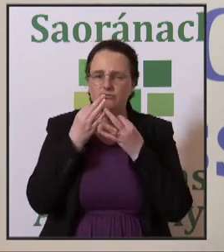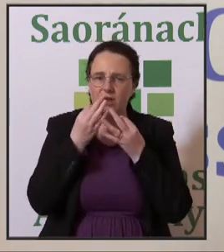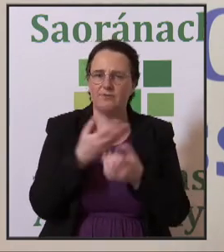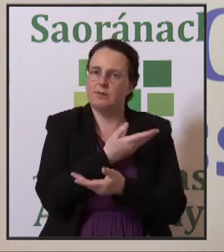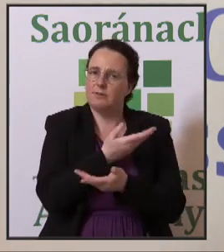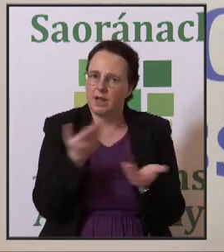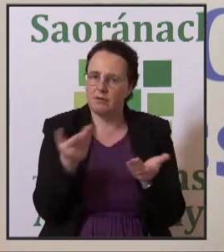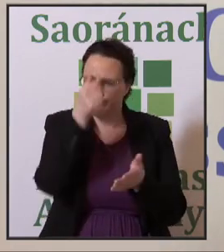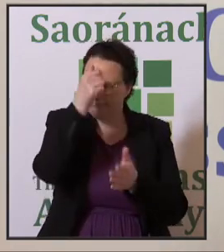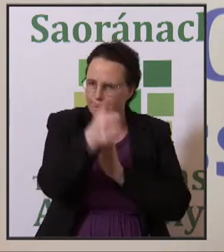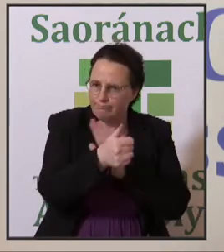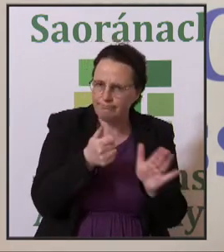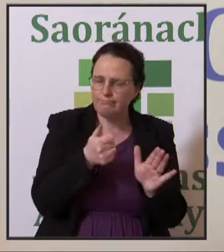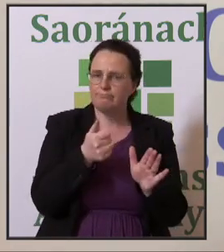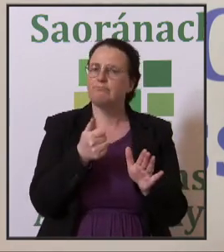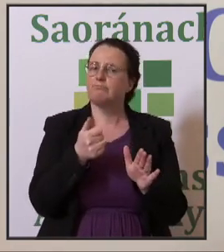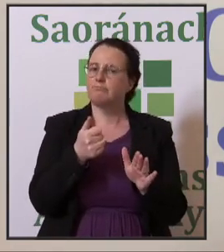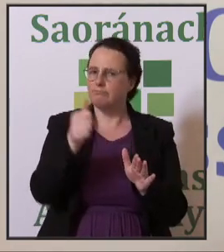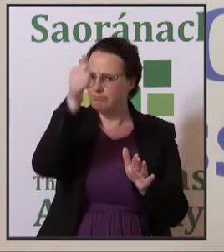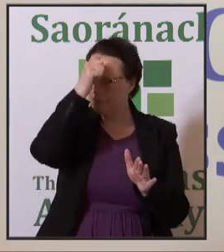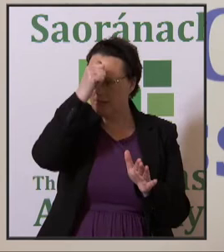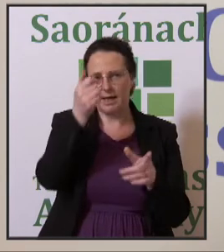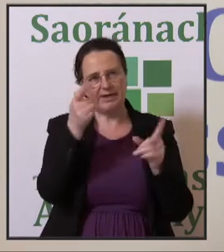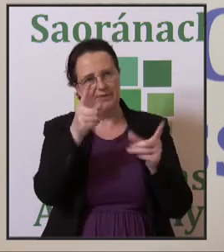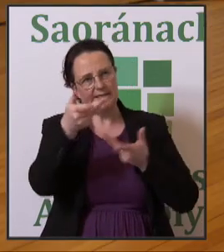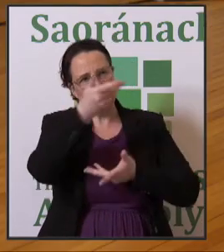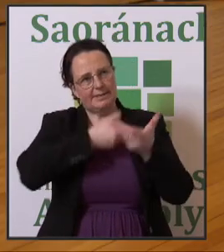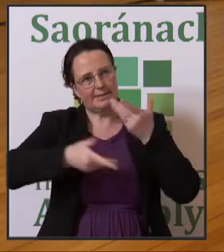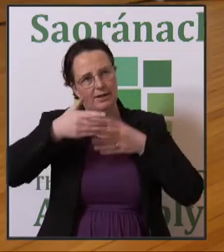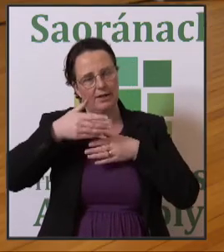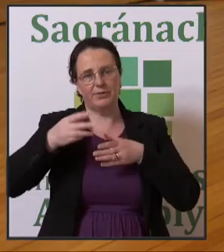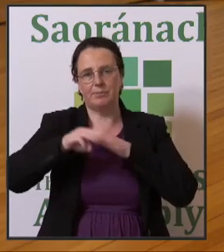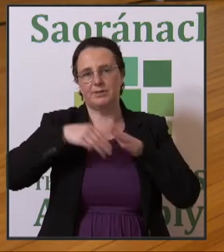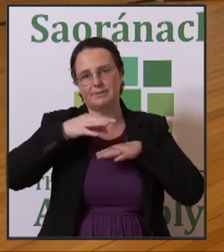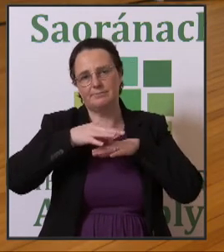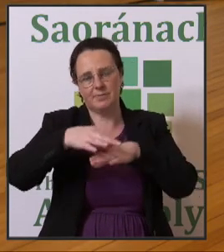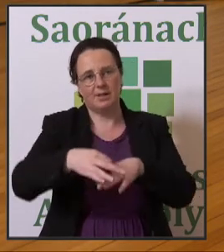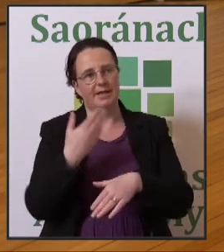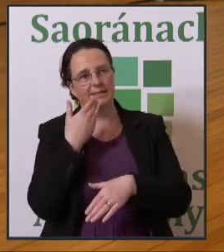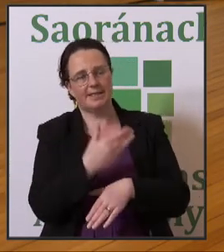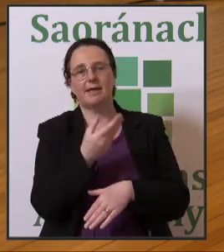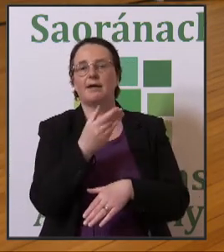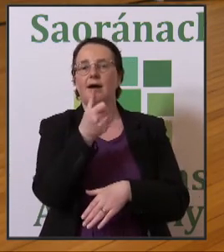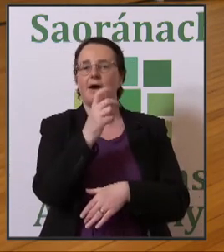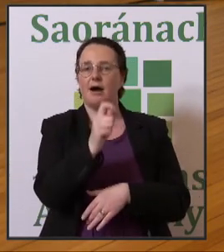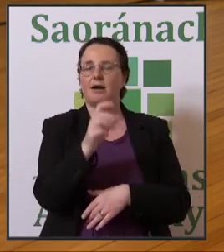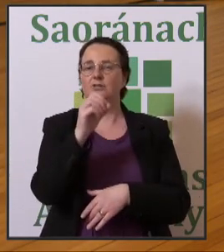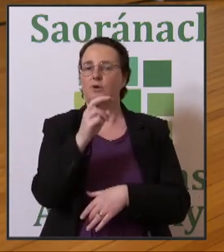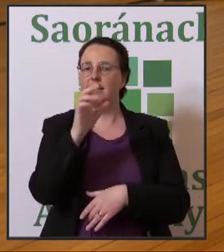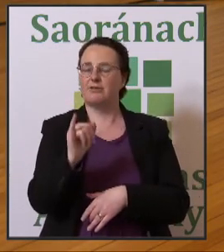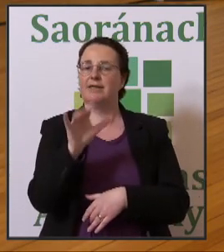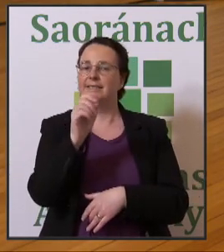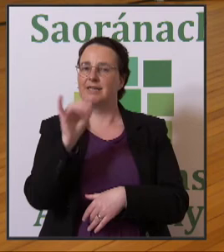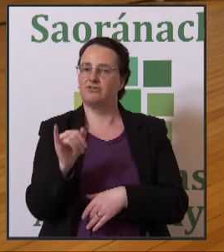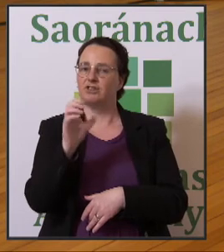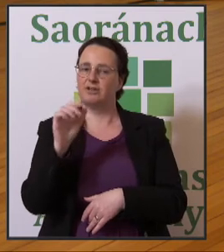expertise and their wise counsel in the months ahead. I would also like to thank Mr. Art O'Leary, Secretary General for our Assembly, and